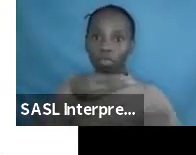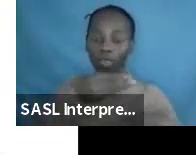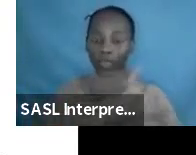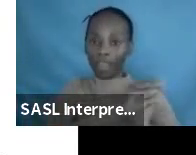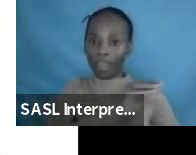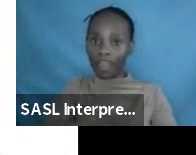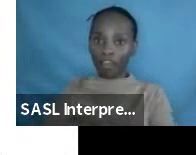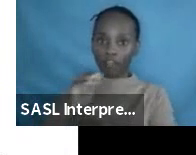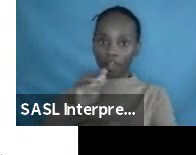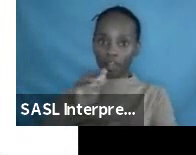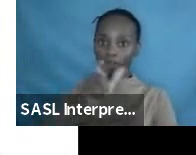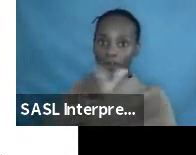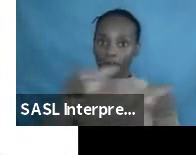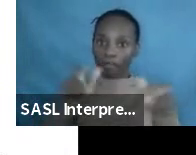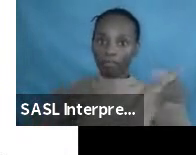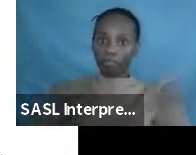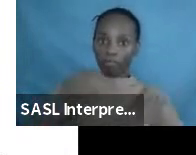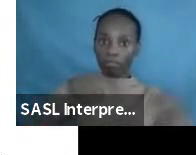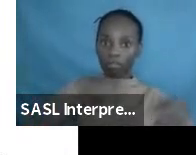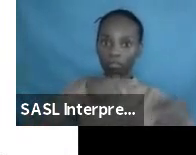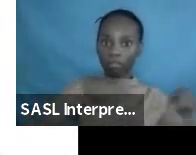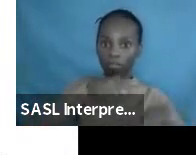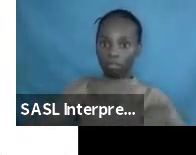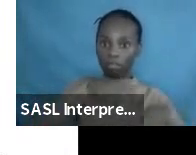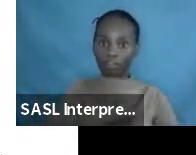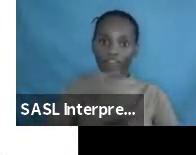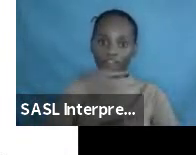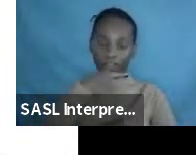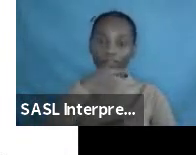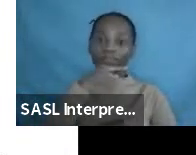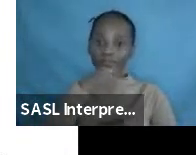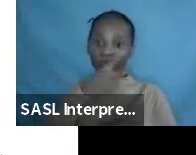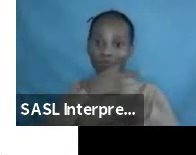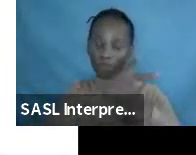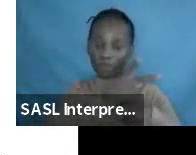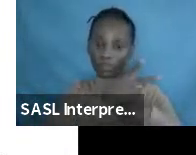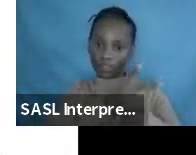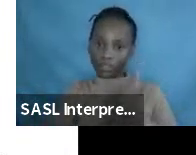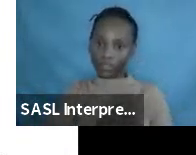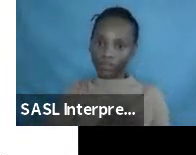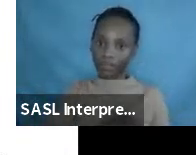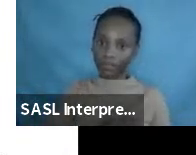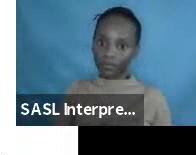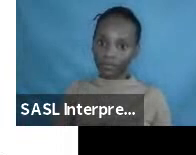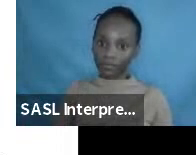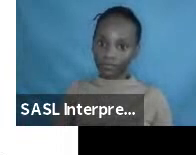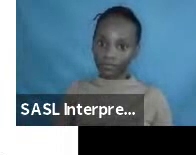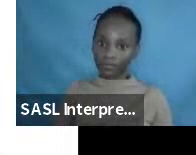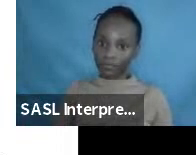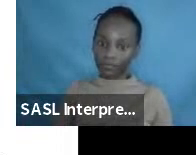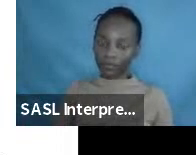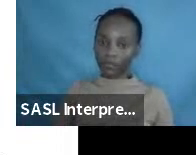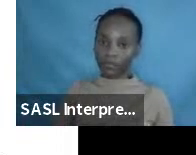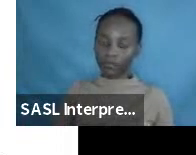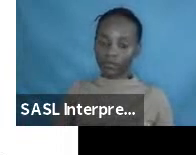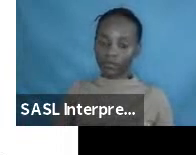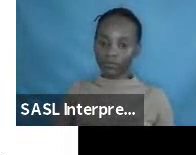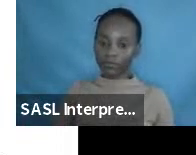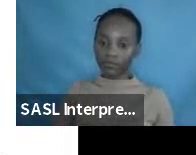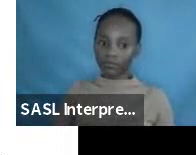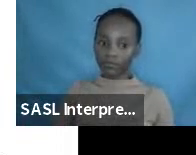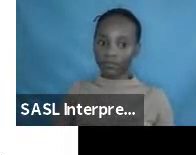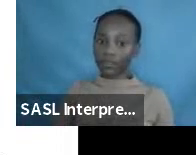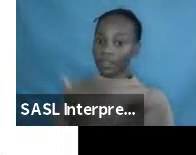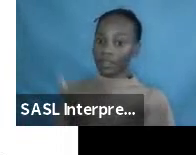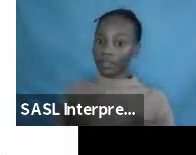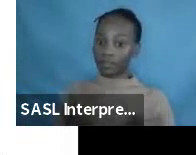to enforce. That is the trade supply chain that carry the legally traded goods. So goods infringing on